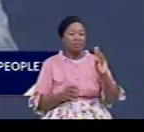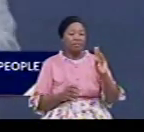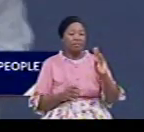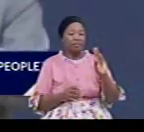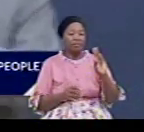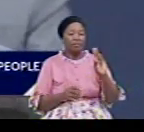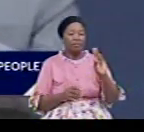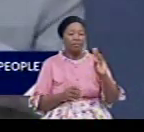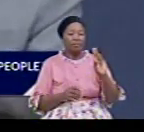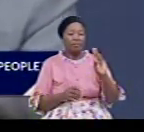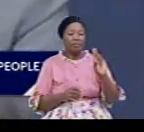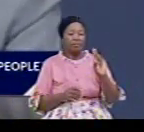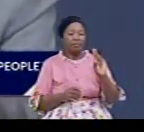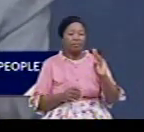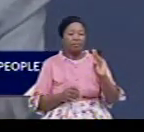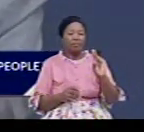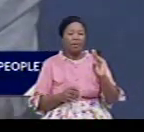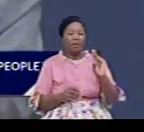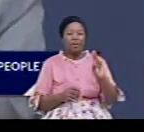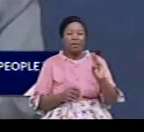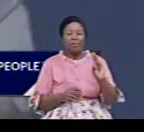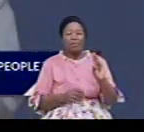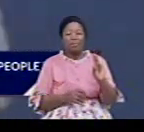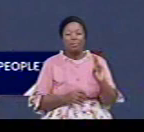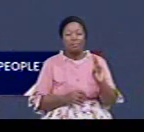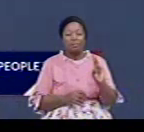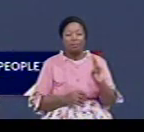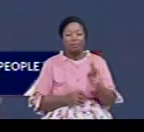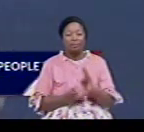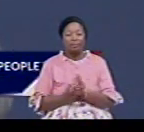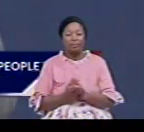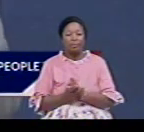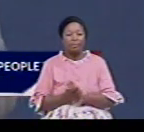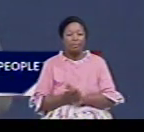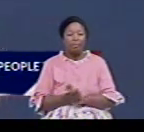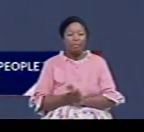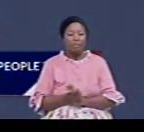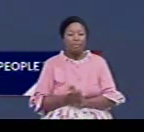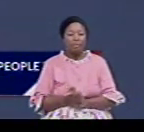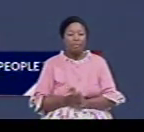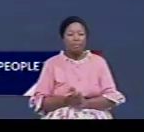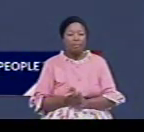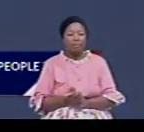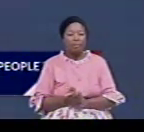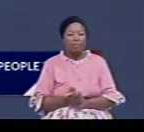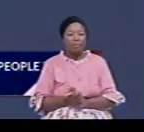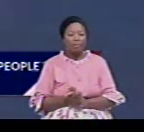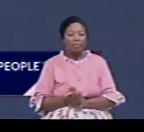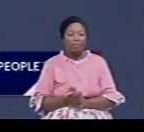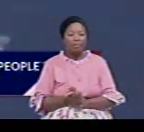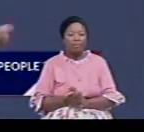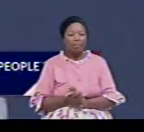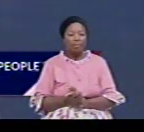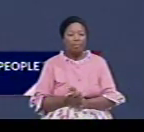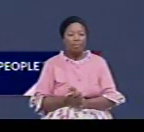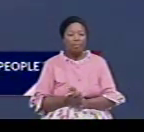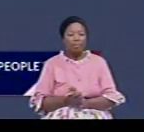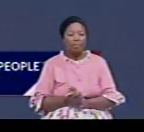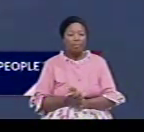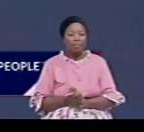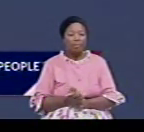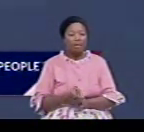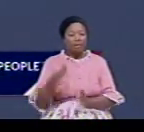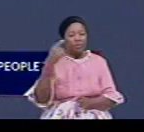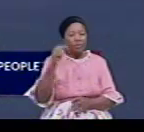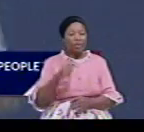11, Leviticus 17, verse 11, for the life of the flesh is in